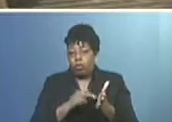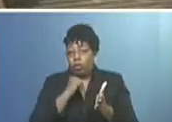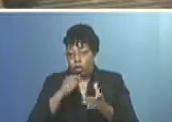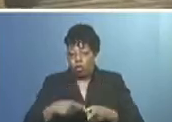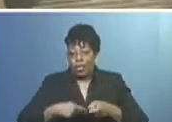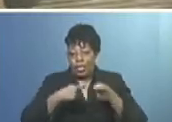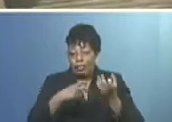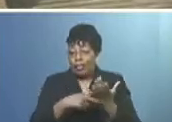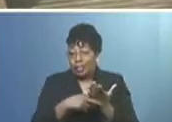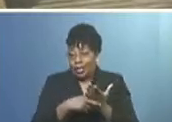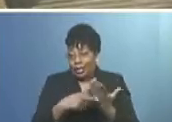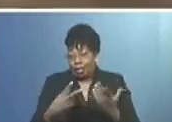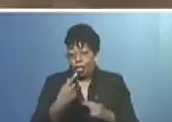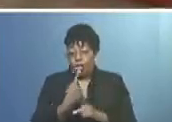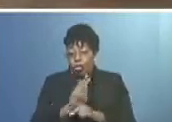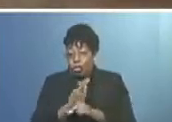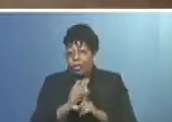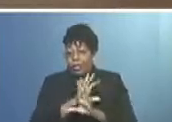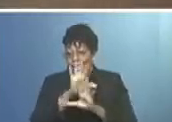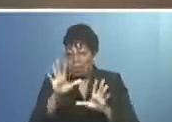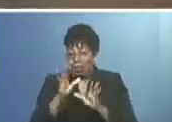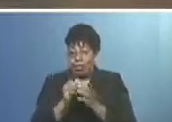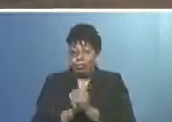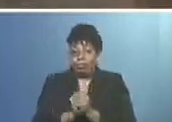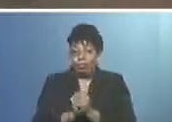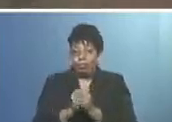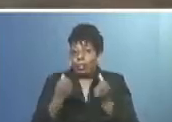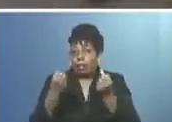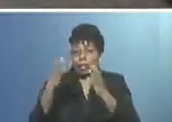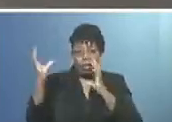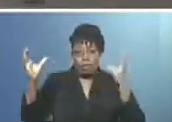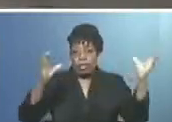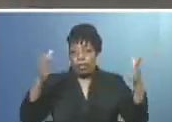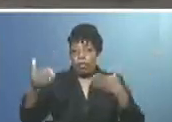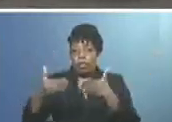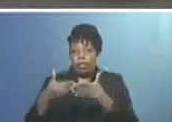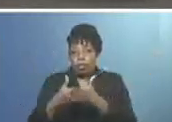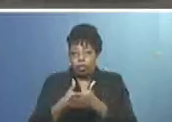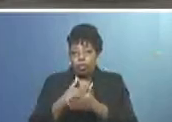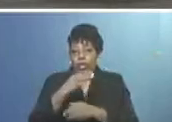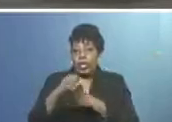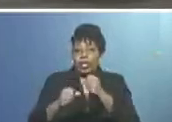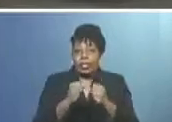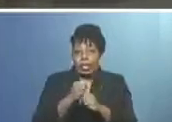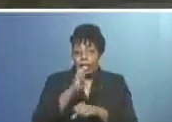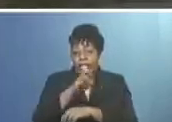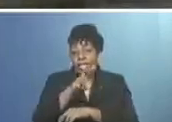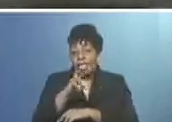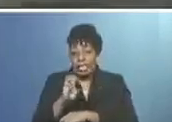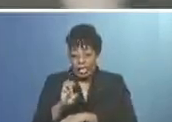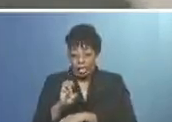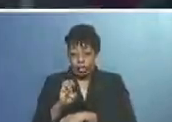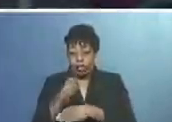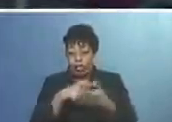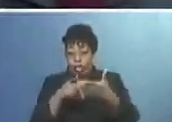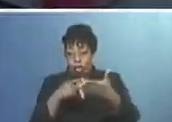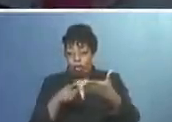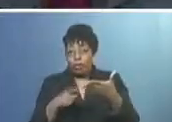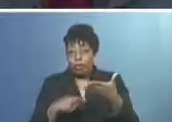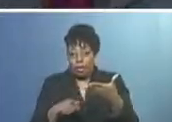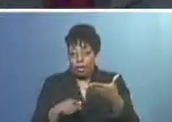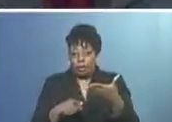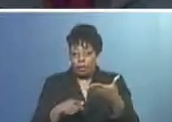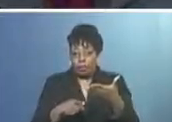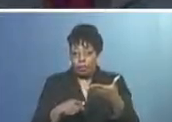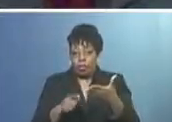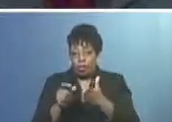citations. The regulations is quite clear. And as scores prepare to celebrate this New Year's Eve, the COVID cop outlining these measures while